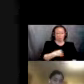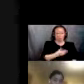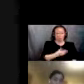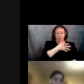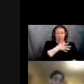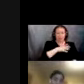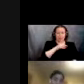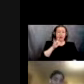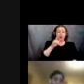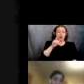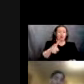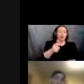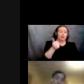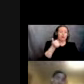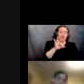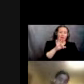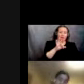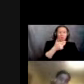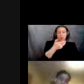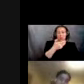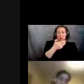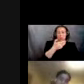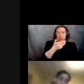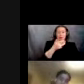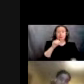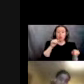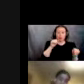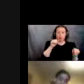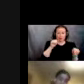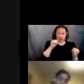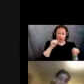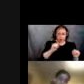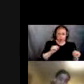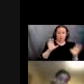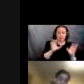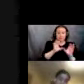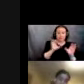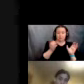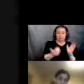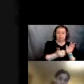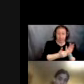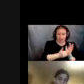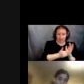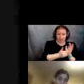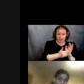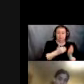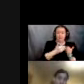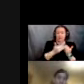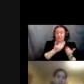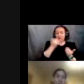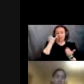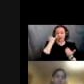1921 regained their citizenship, even if they married an alien ineligible for citizenship.